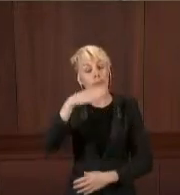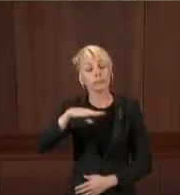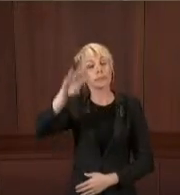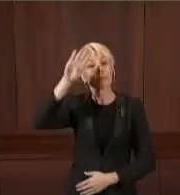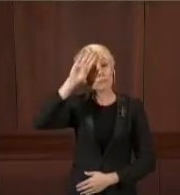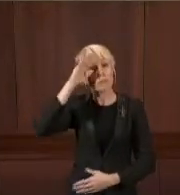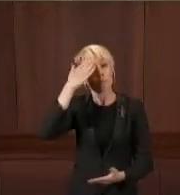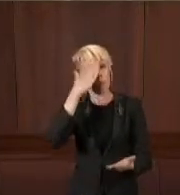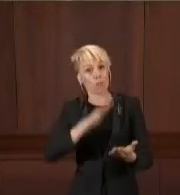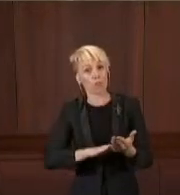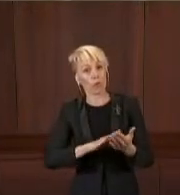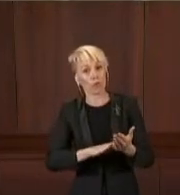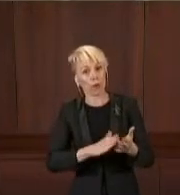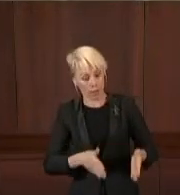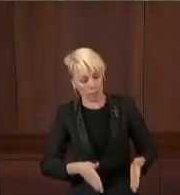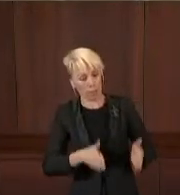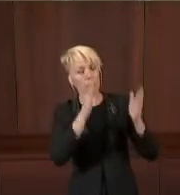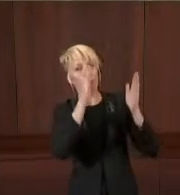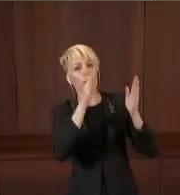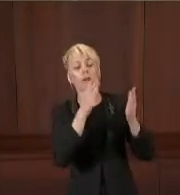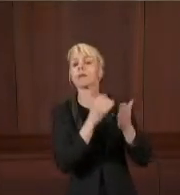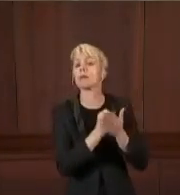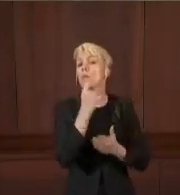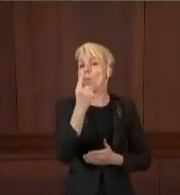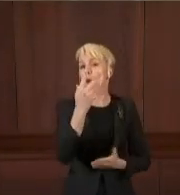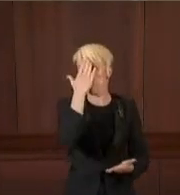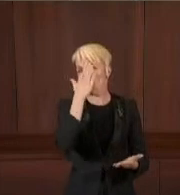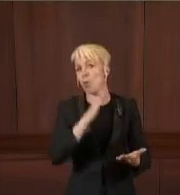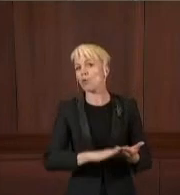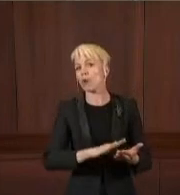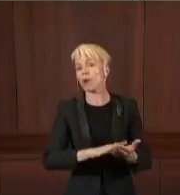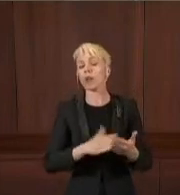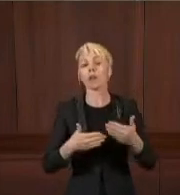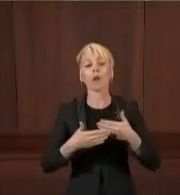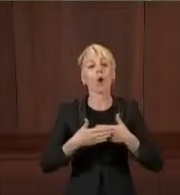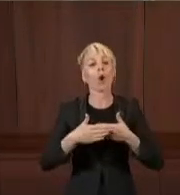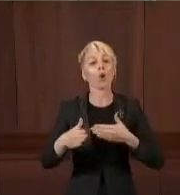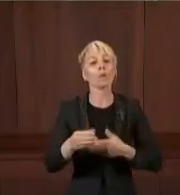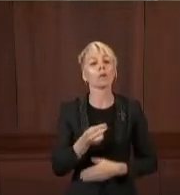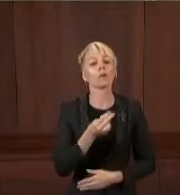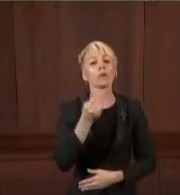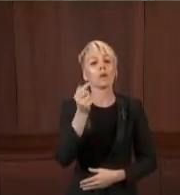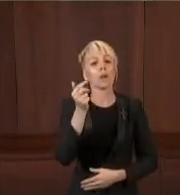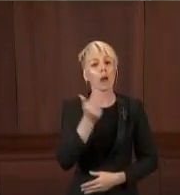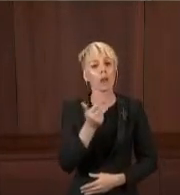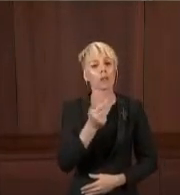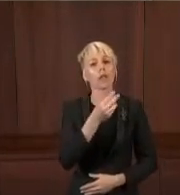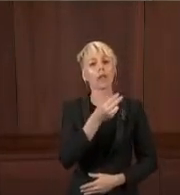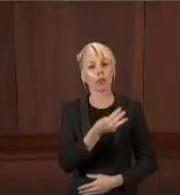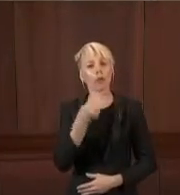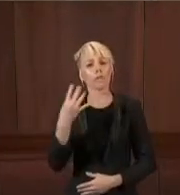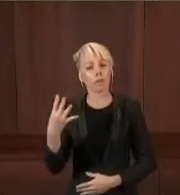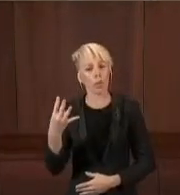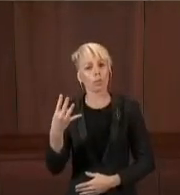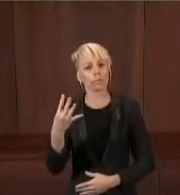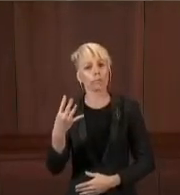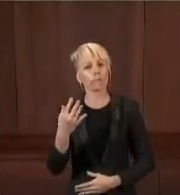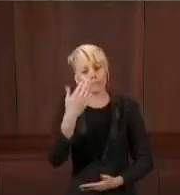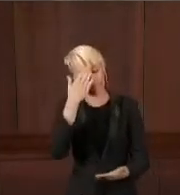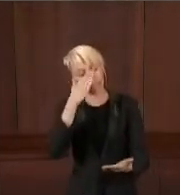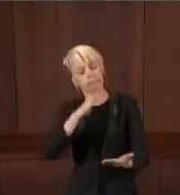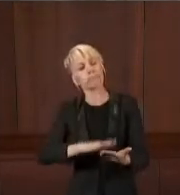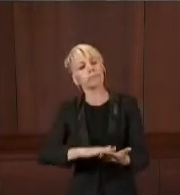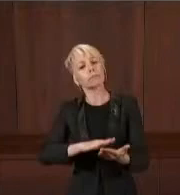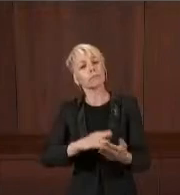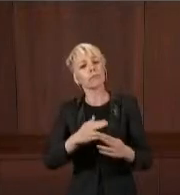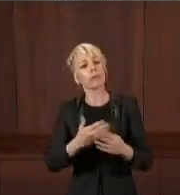Sydney, the state's principal war memorial, opened in 1934 and is dedicated to all